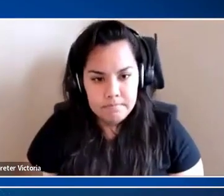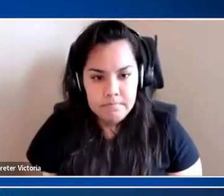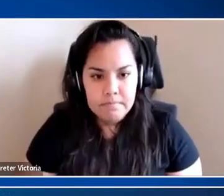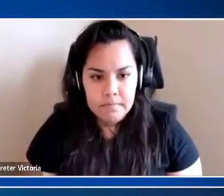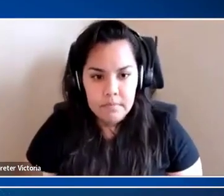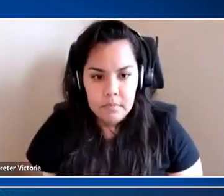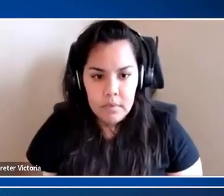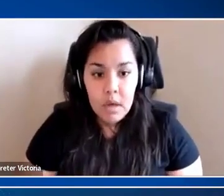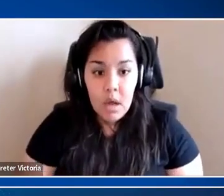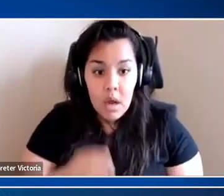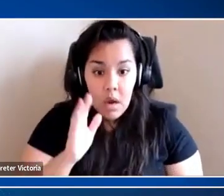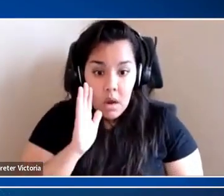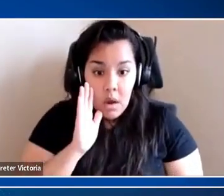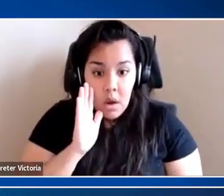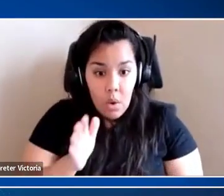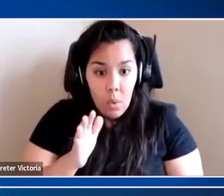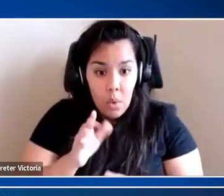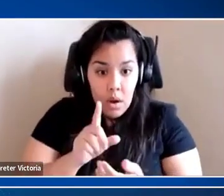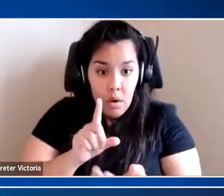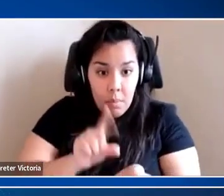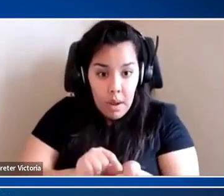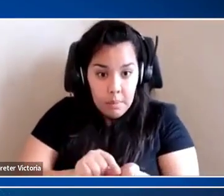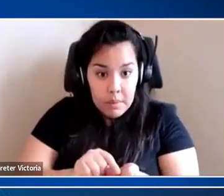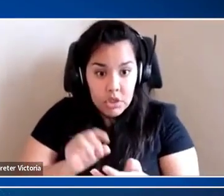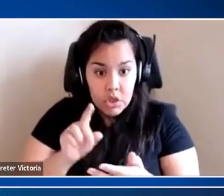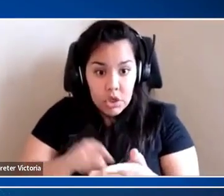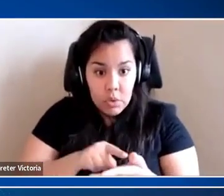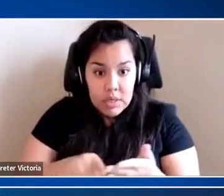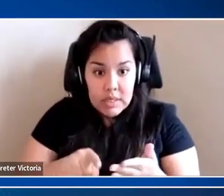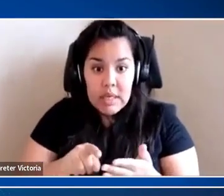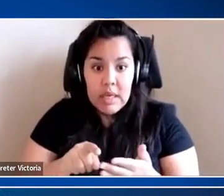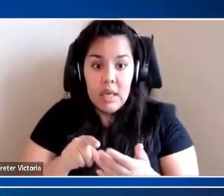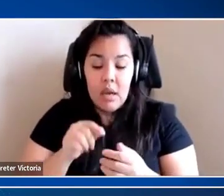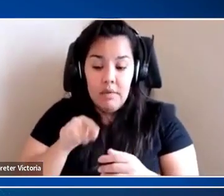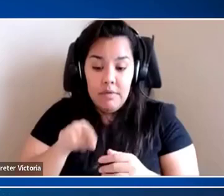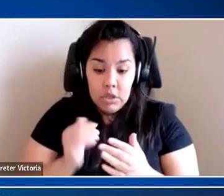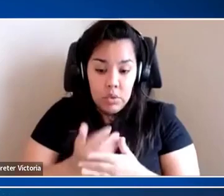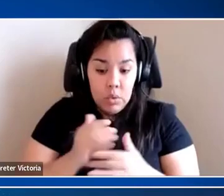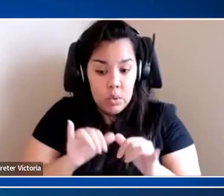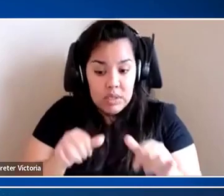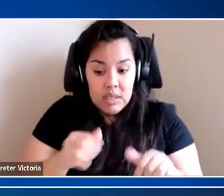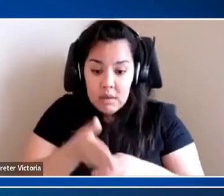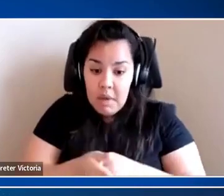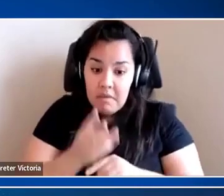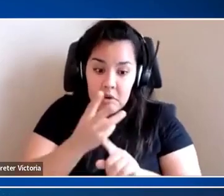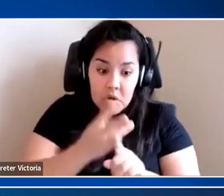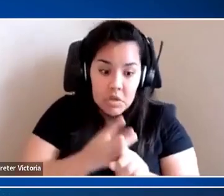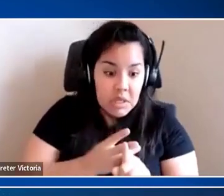Will we be publishing our critique of this new system after 6 months or a year?